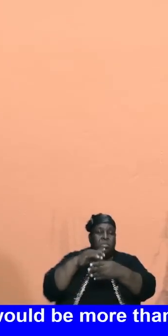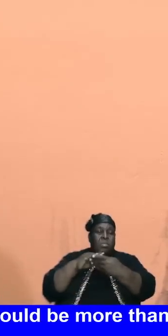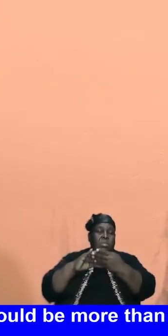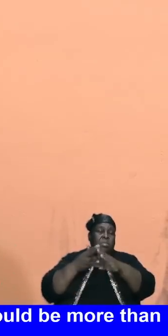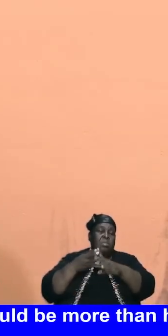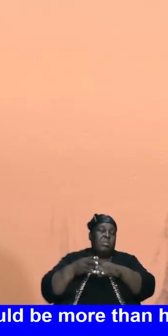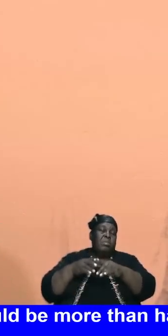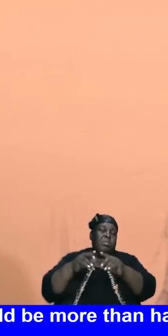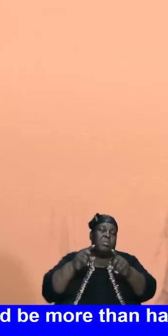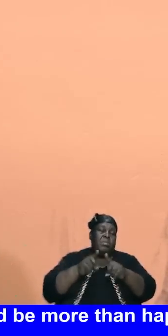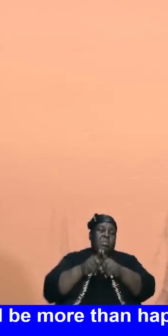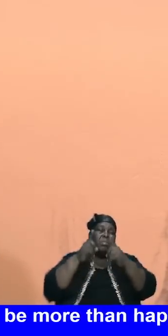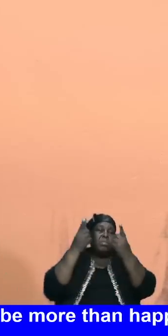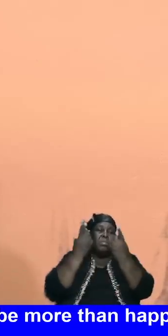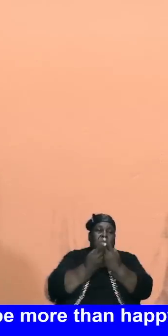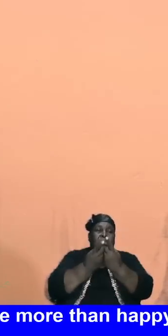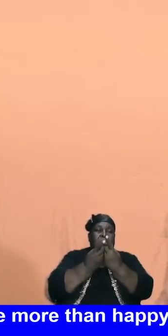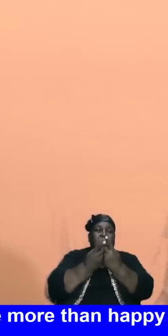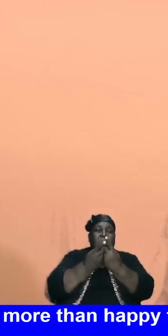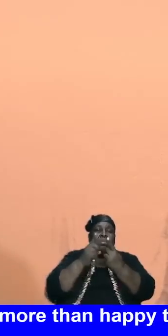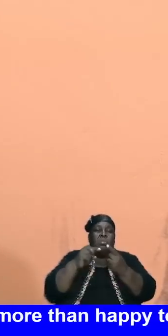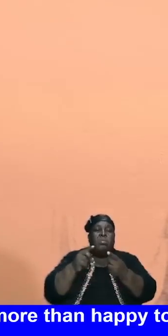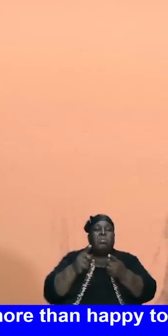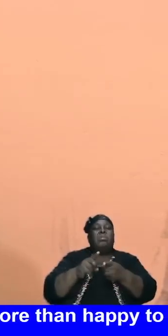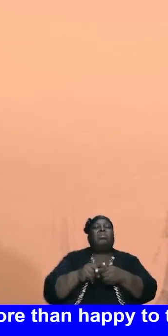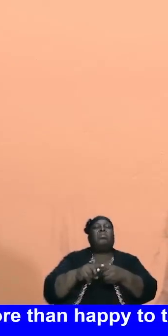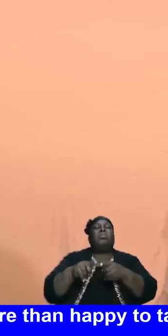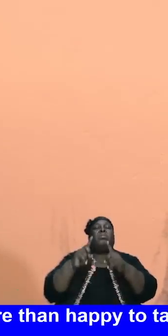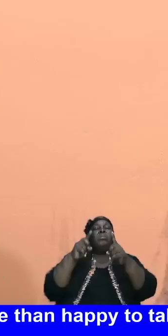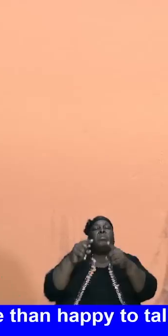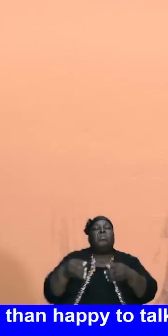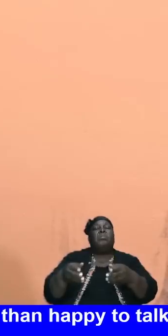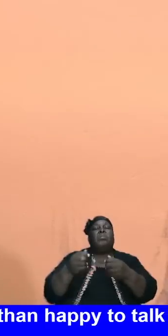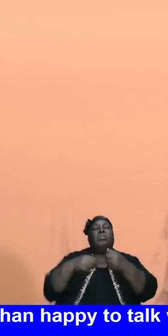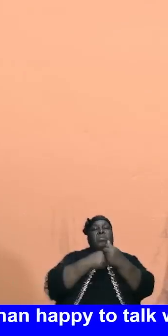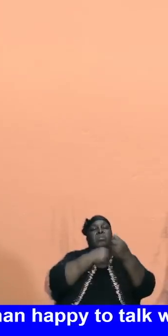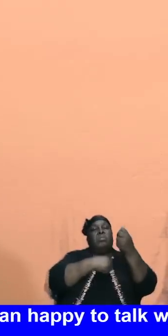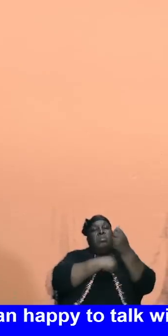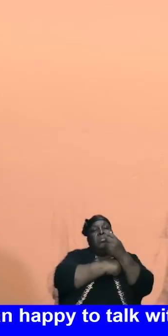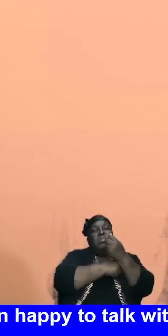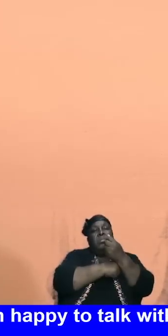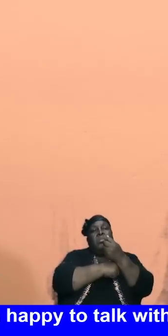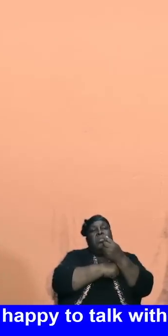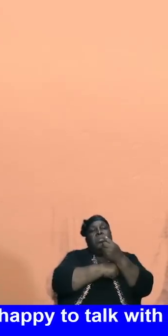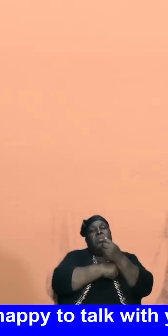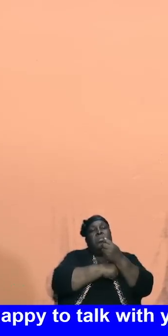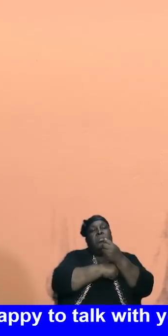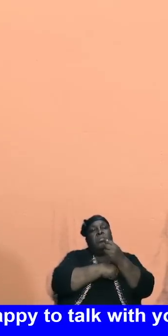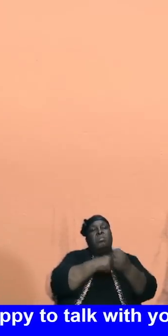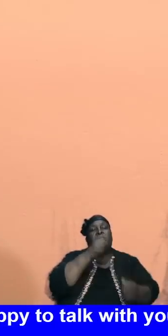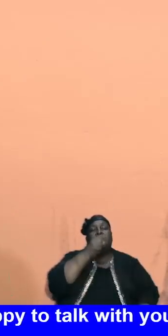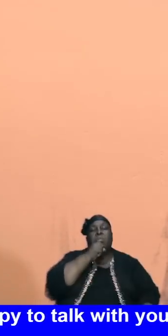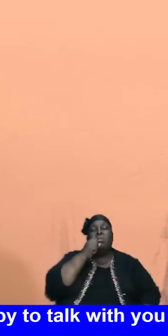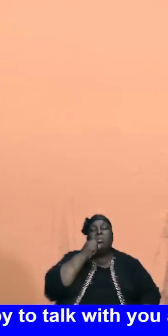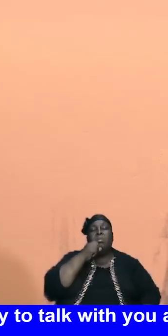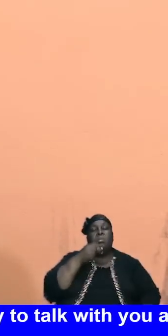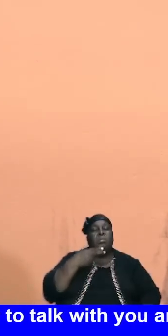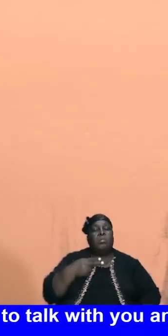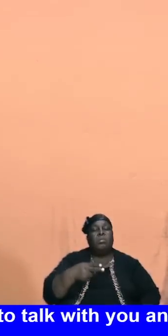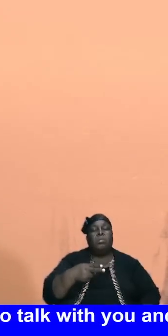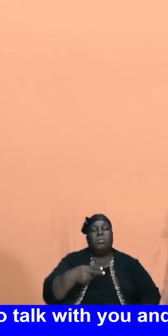department. So look forward for that. And where you can come and support will be at Old Harbor Road,